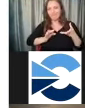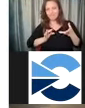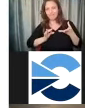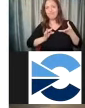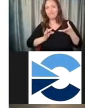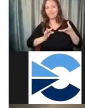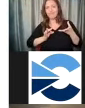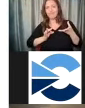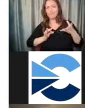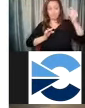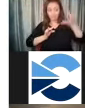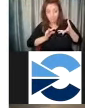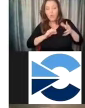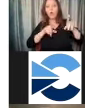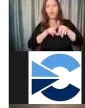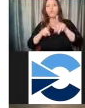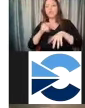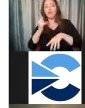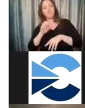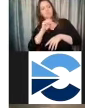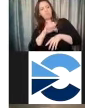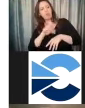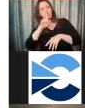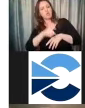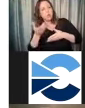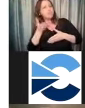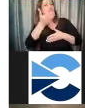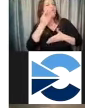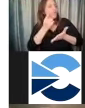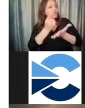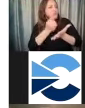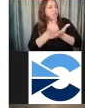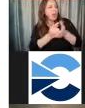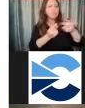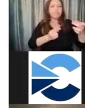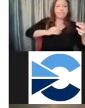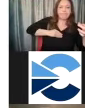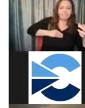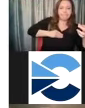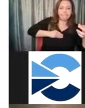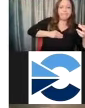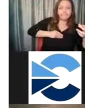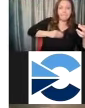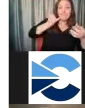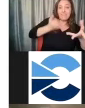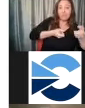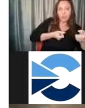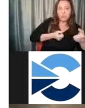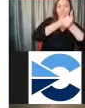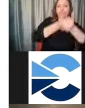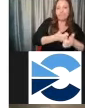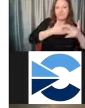to recommended treatment. Ultimately, the vast majority of patients trust their